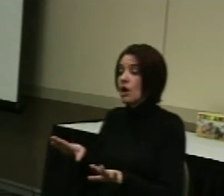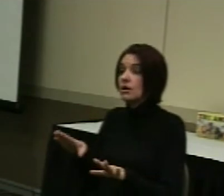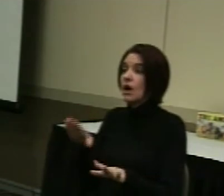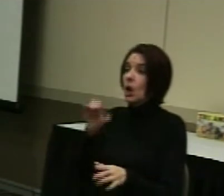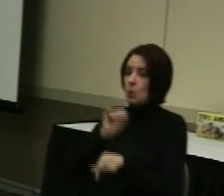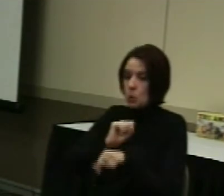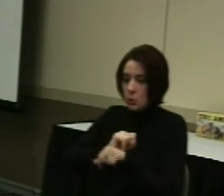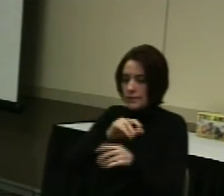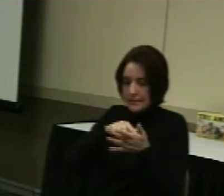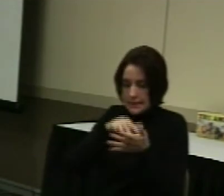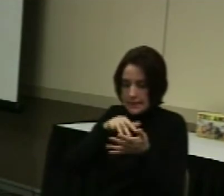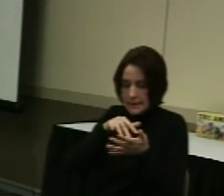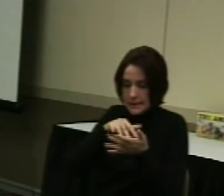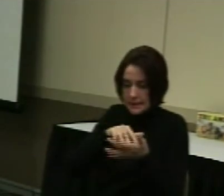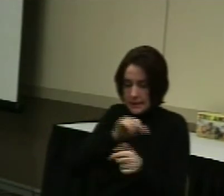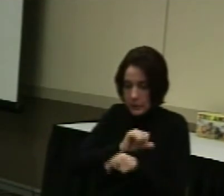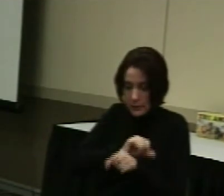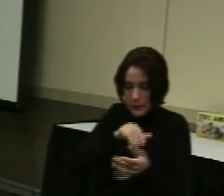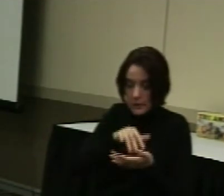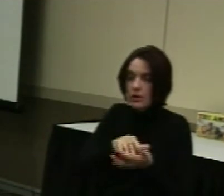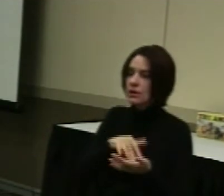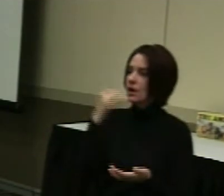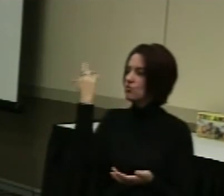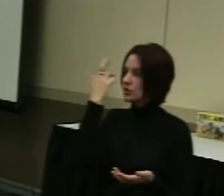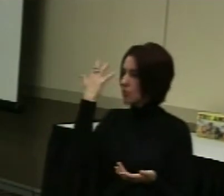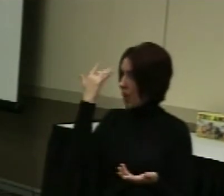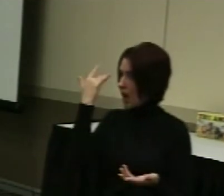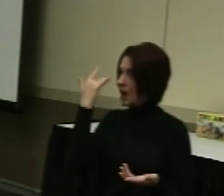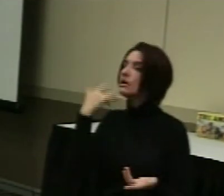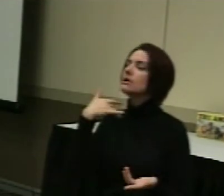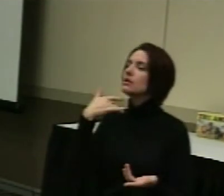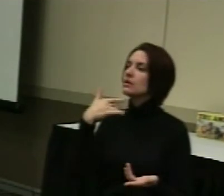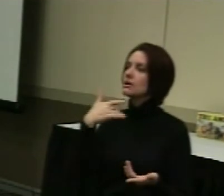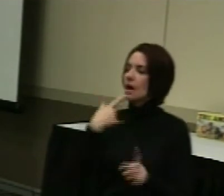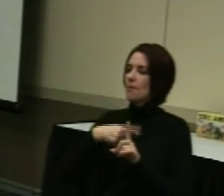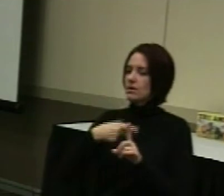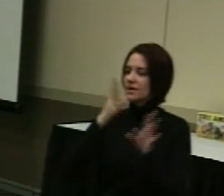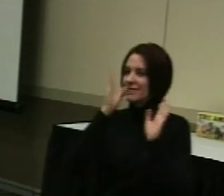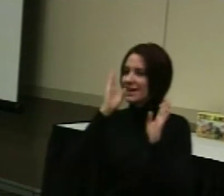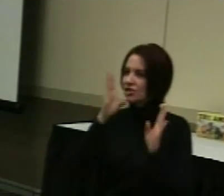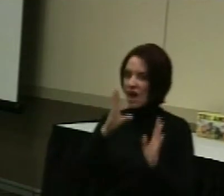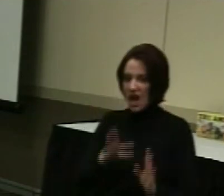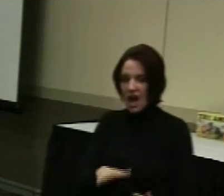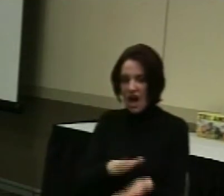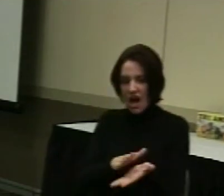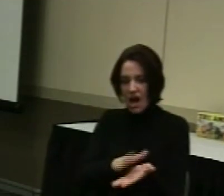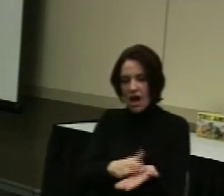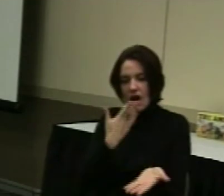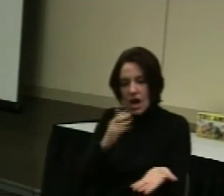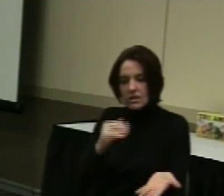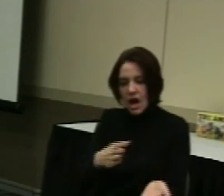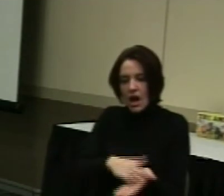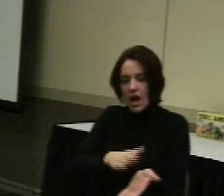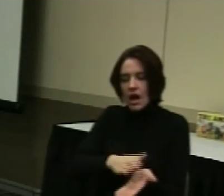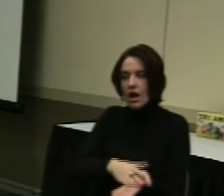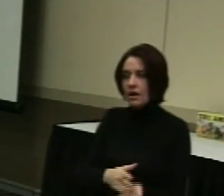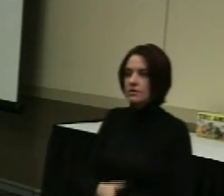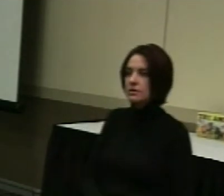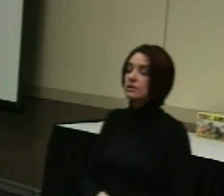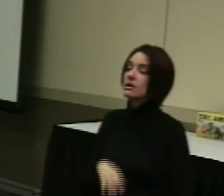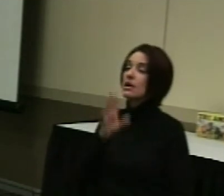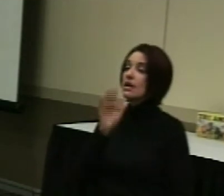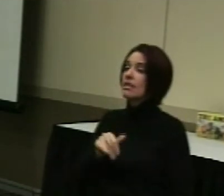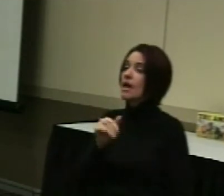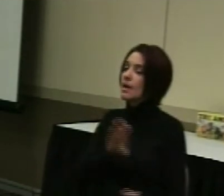is doing very well because the child is getting positive academic attention for academic skill development. What is this